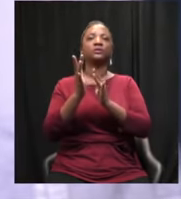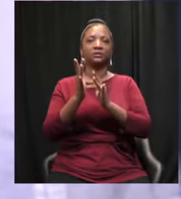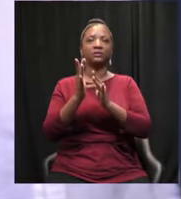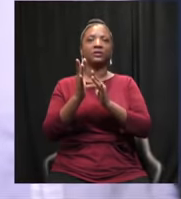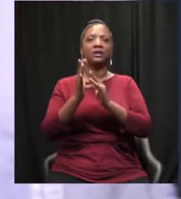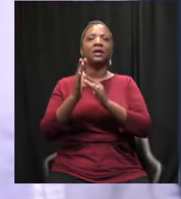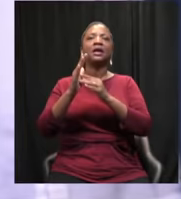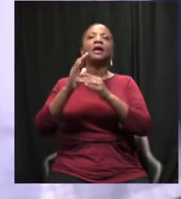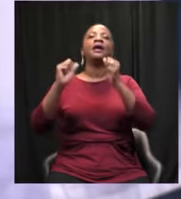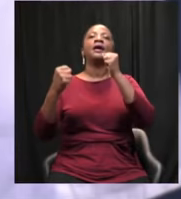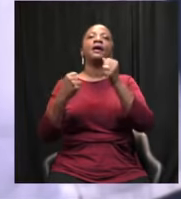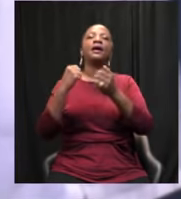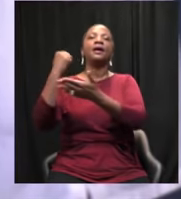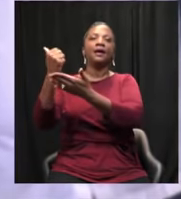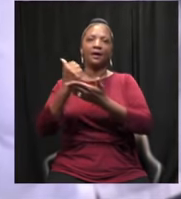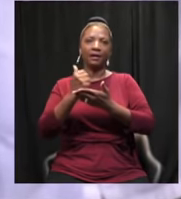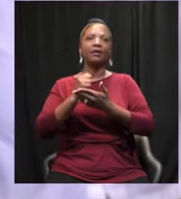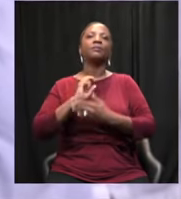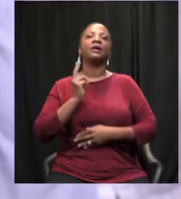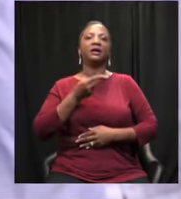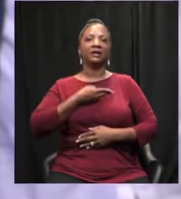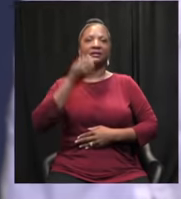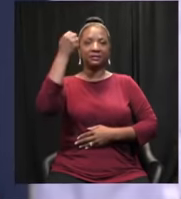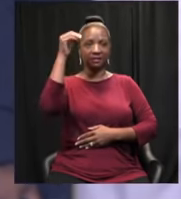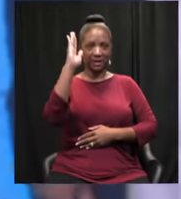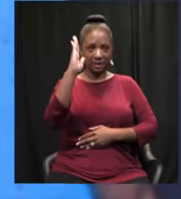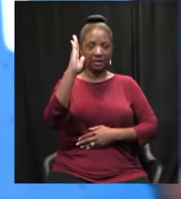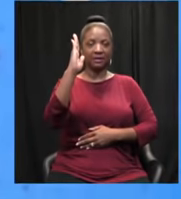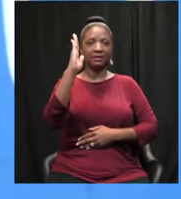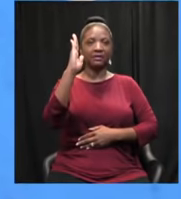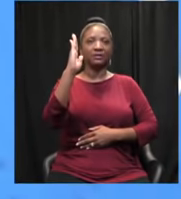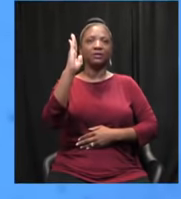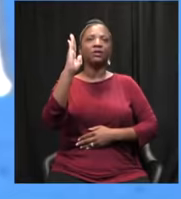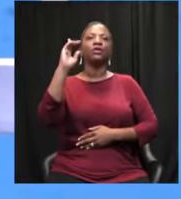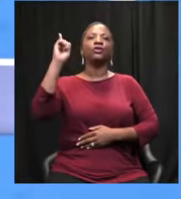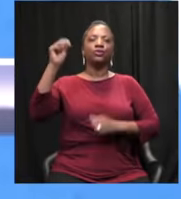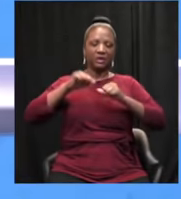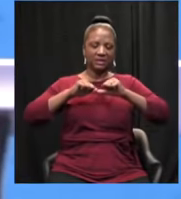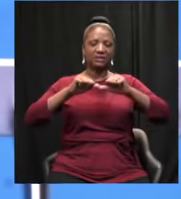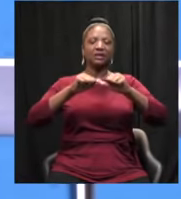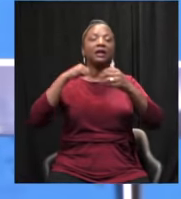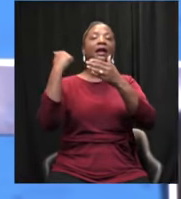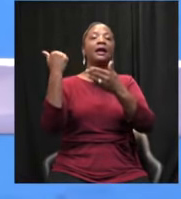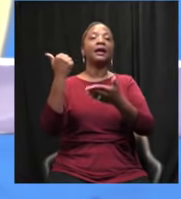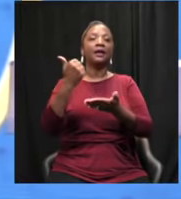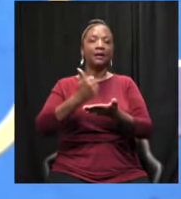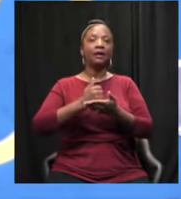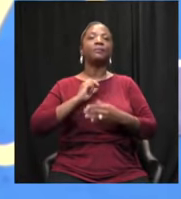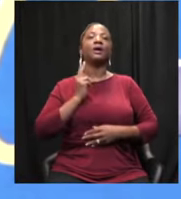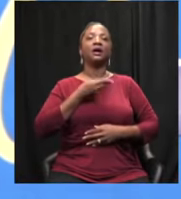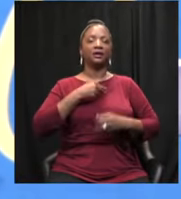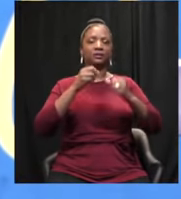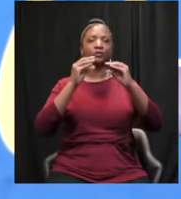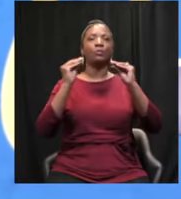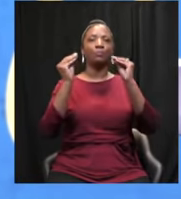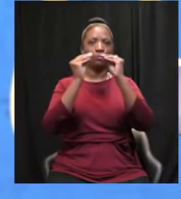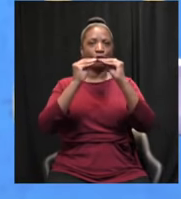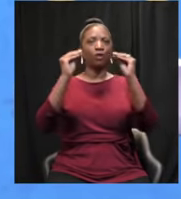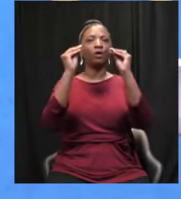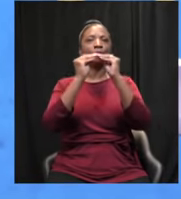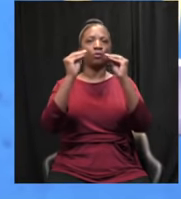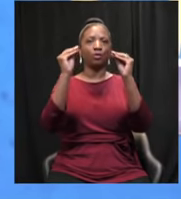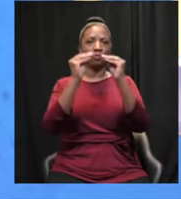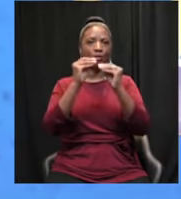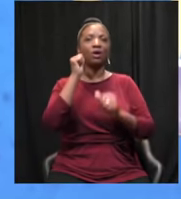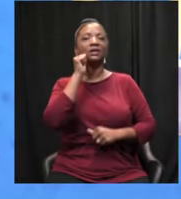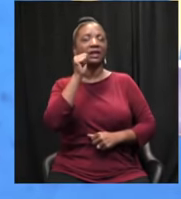continue to trust you more and more and more and more and more every single day. We honor